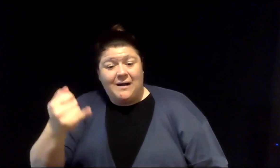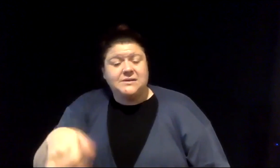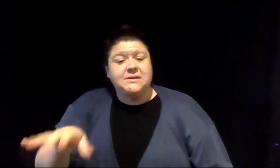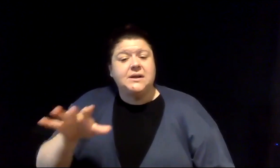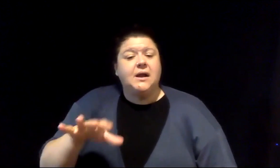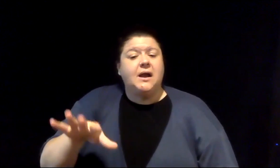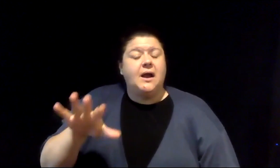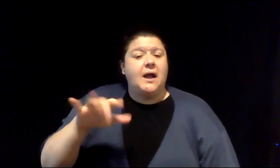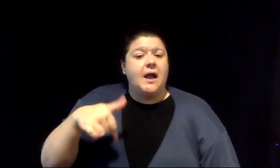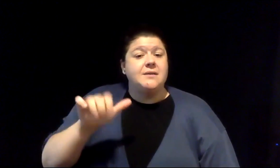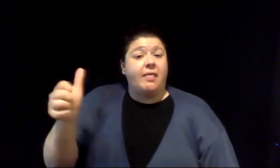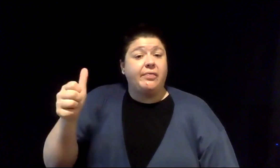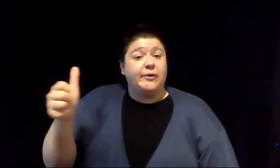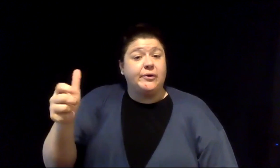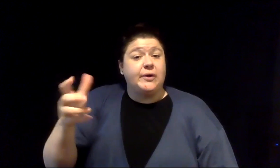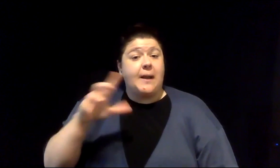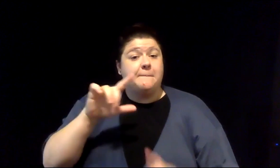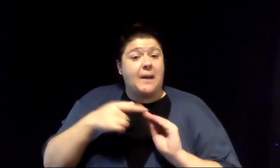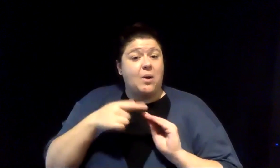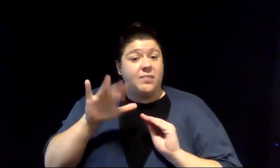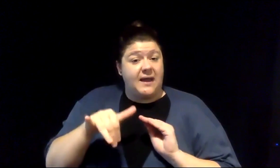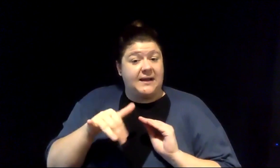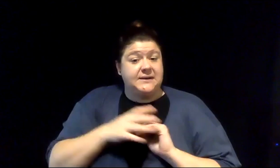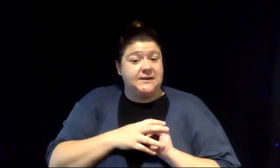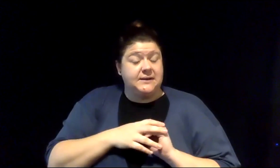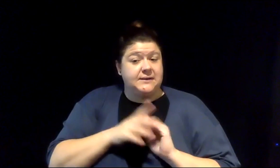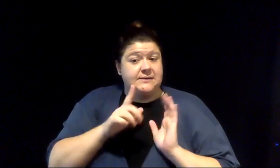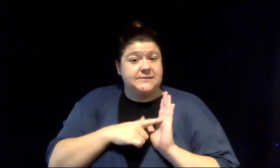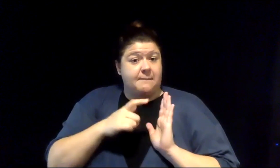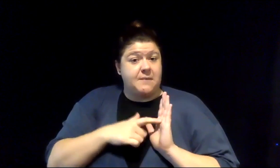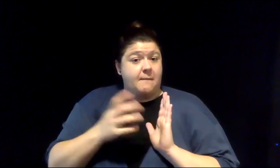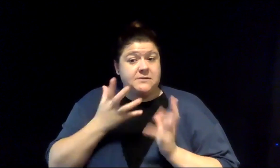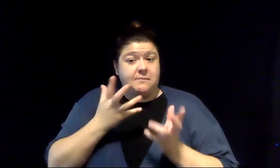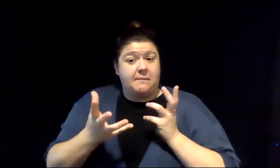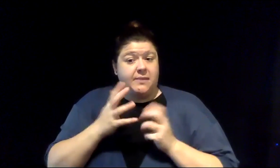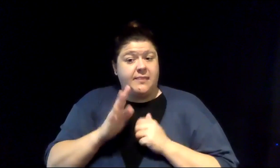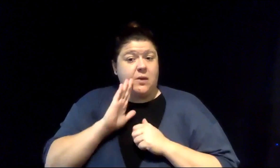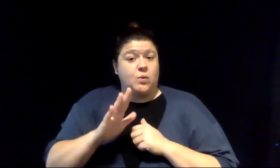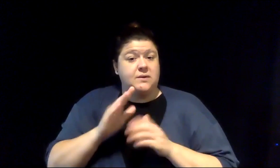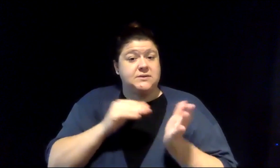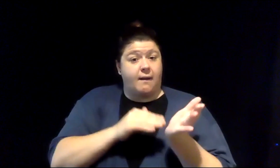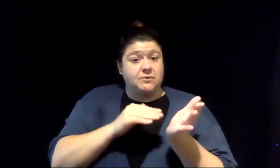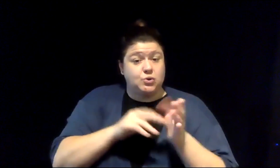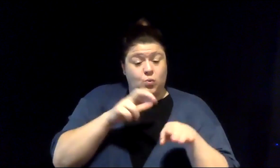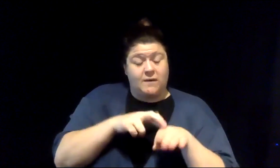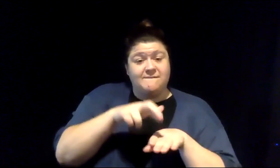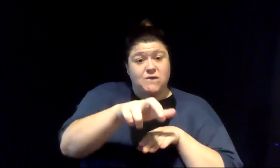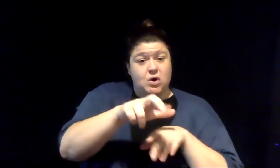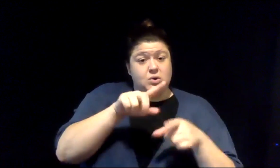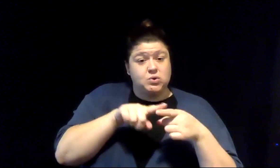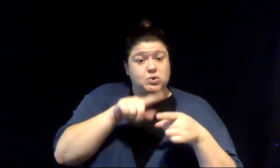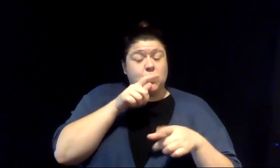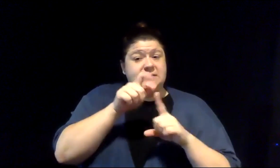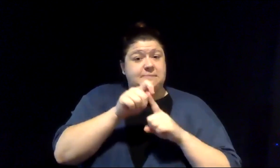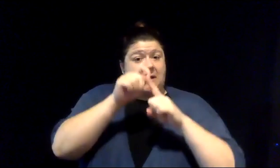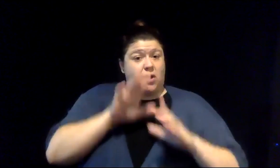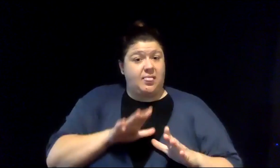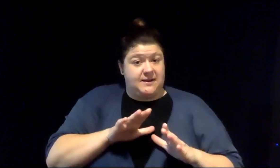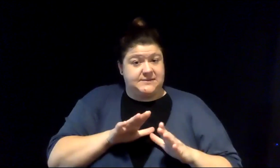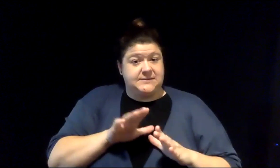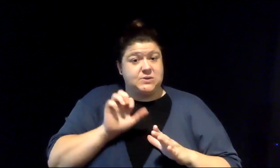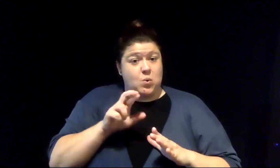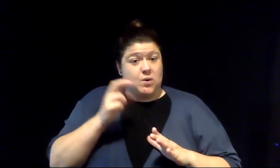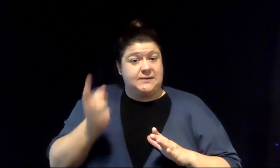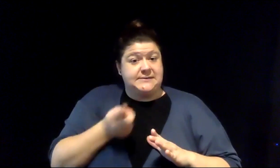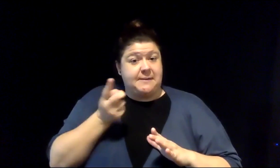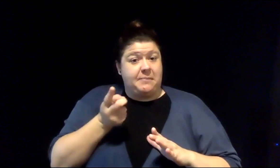Yeah, another thing too about that scheduler is sometimes the doctor may refer them to a specialist or something like that.